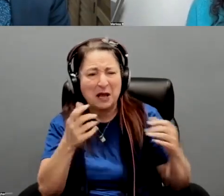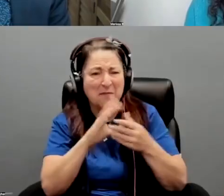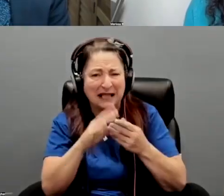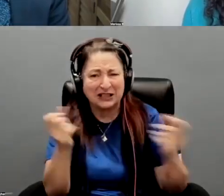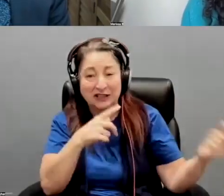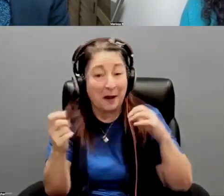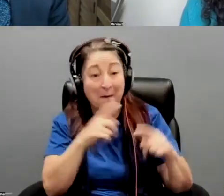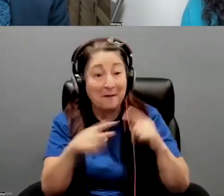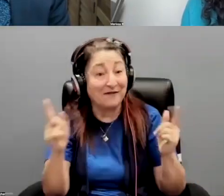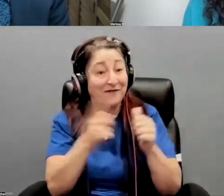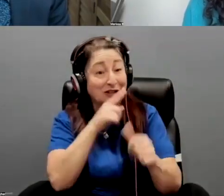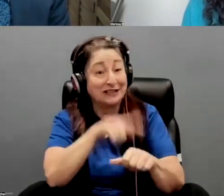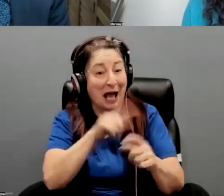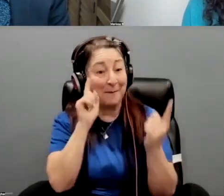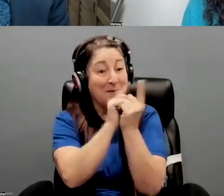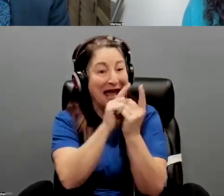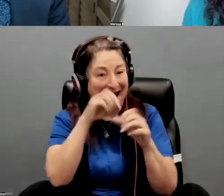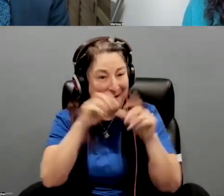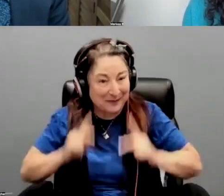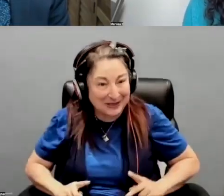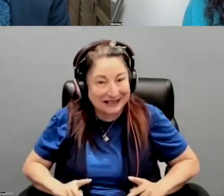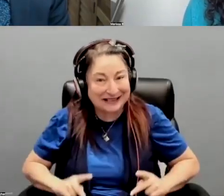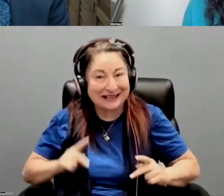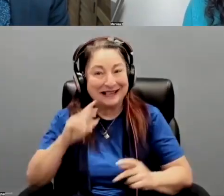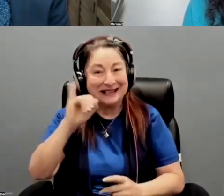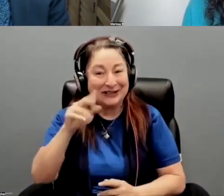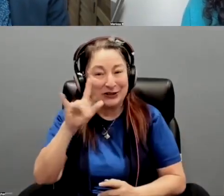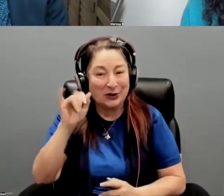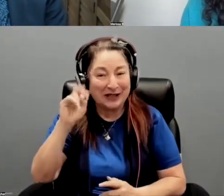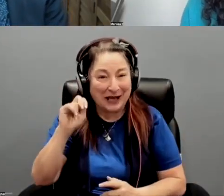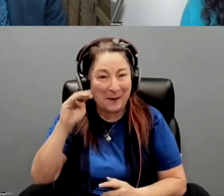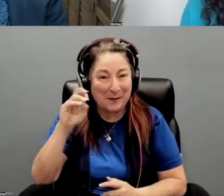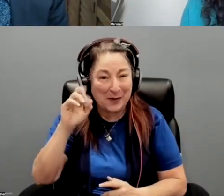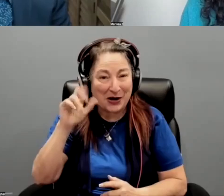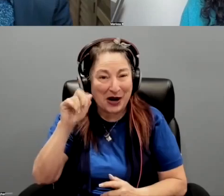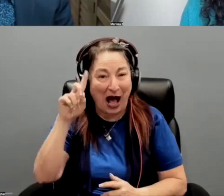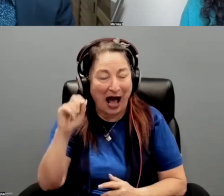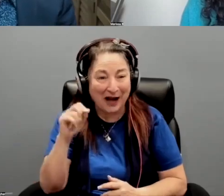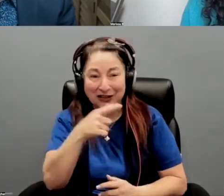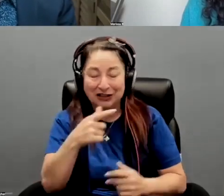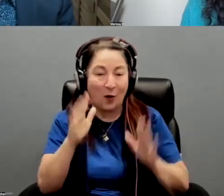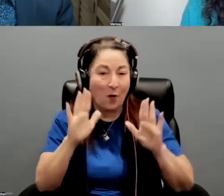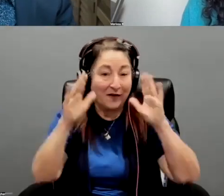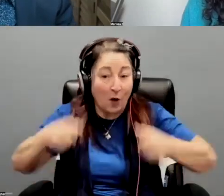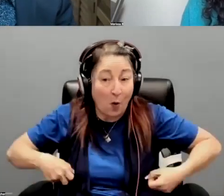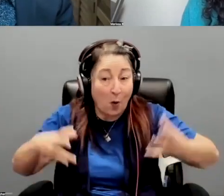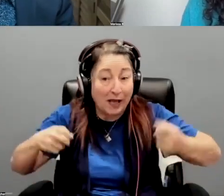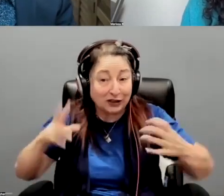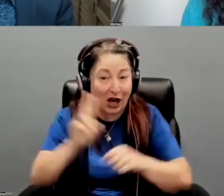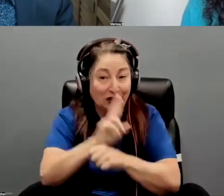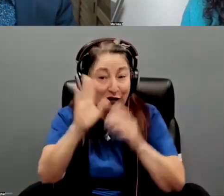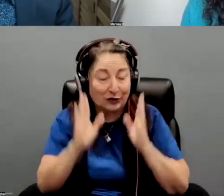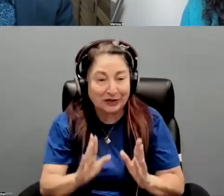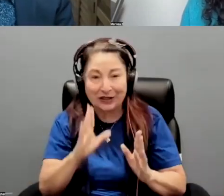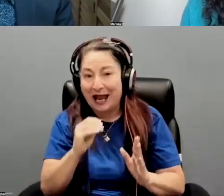times, but seeing her in person also was so cool. Jillian Mercado, an incredible wheelchair model and also just an incredible and